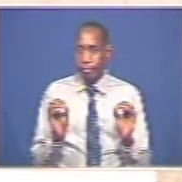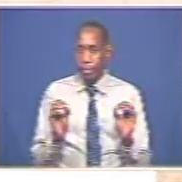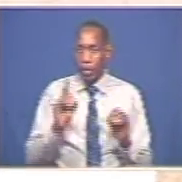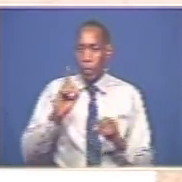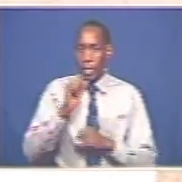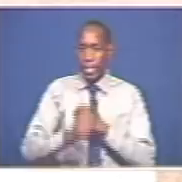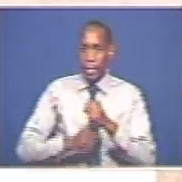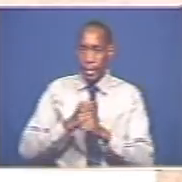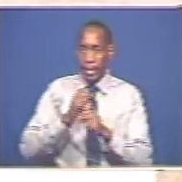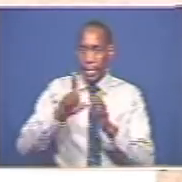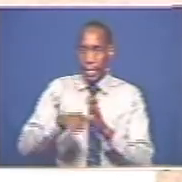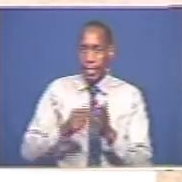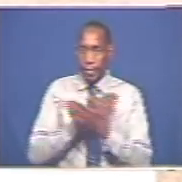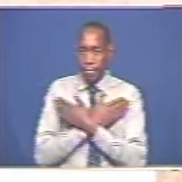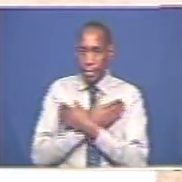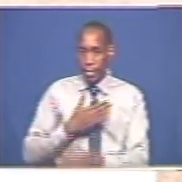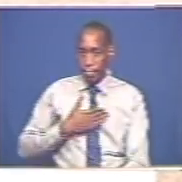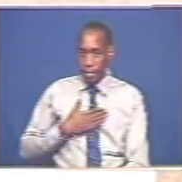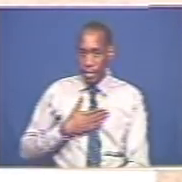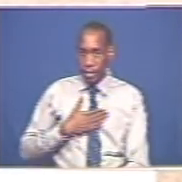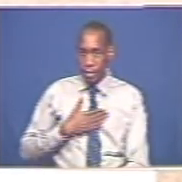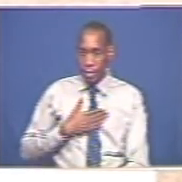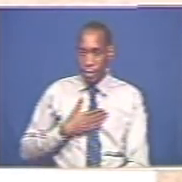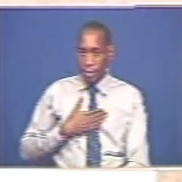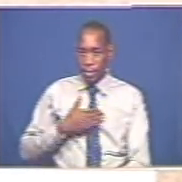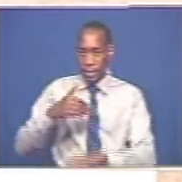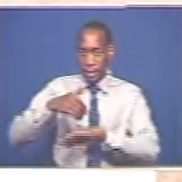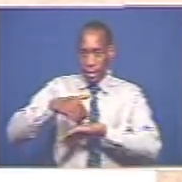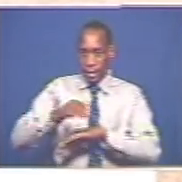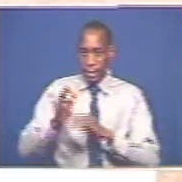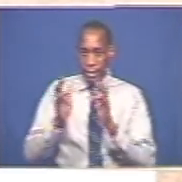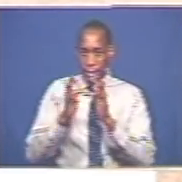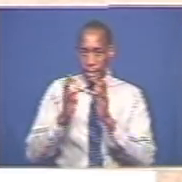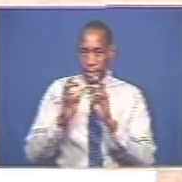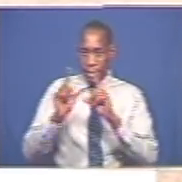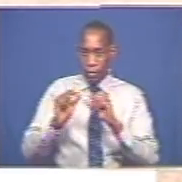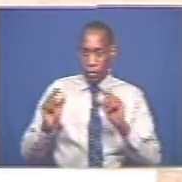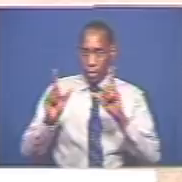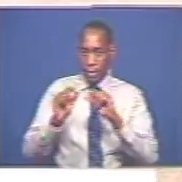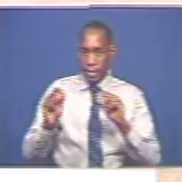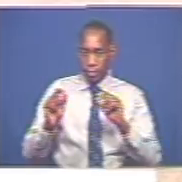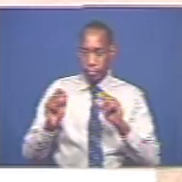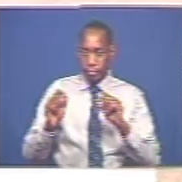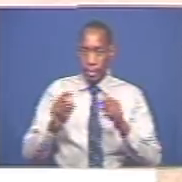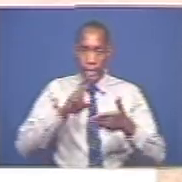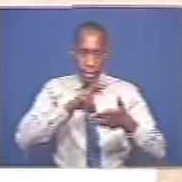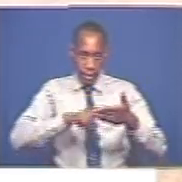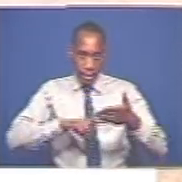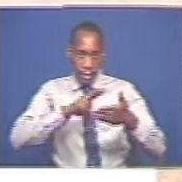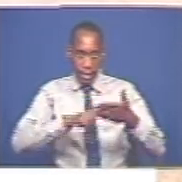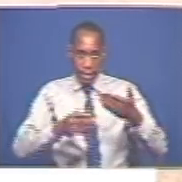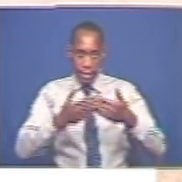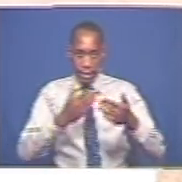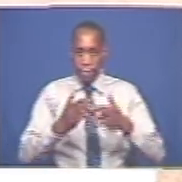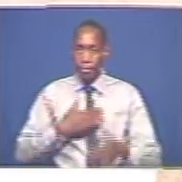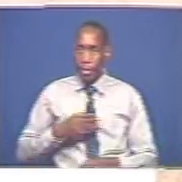later, that's when a friend of mine sent me a link and told me, check out these symptoms. I was like, okay,